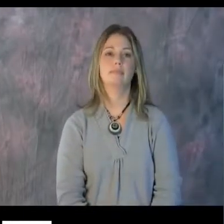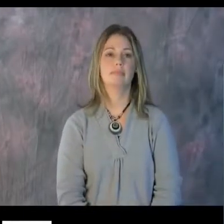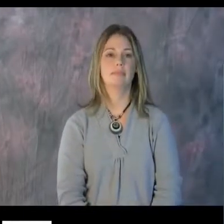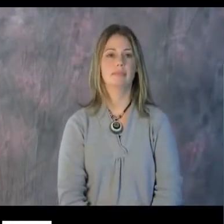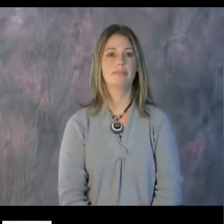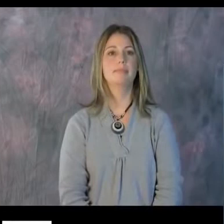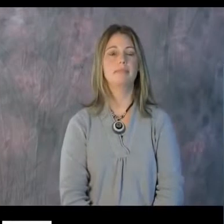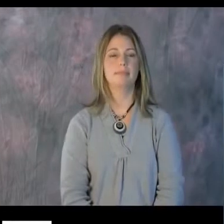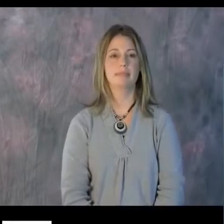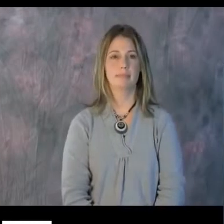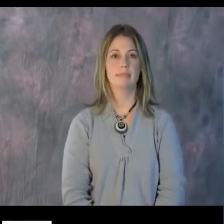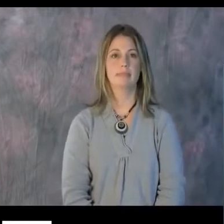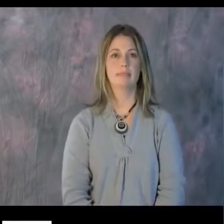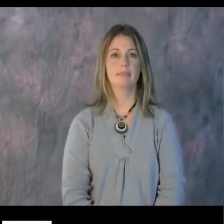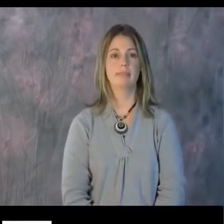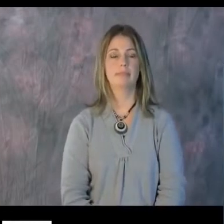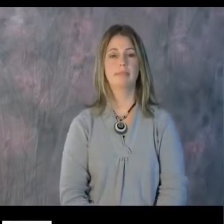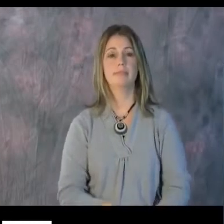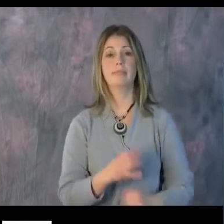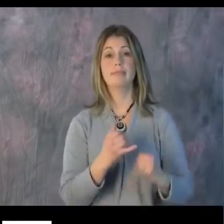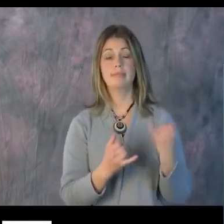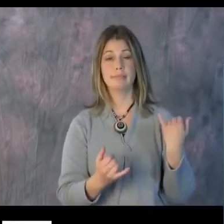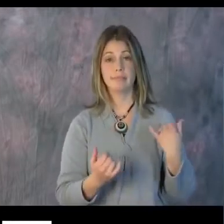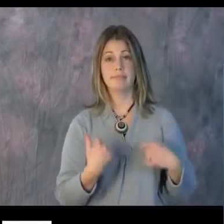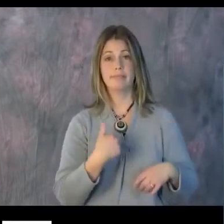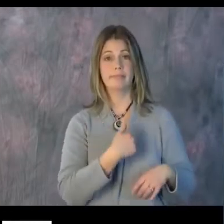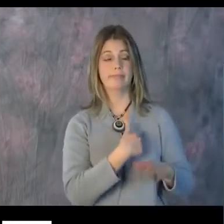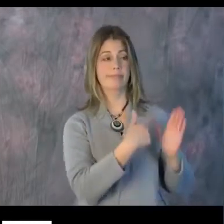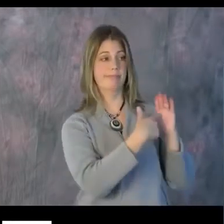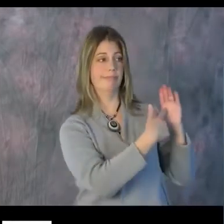Kathy talked about that before.